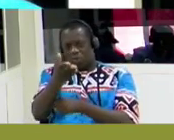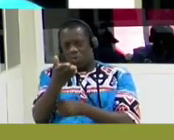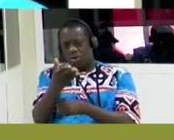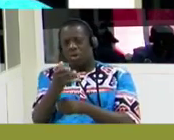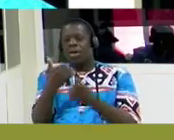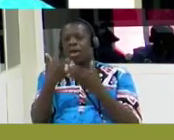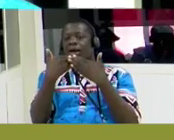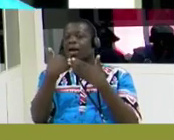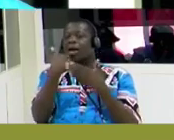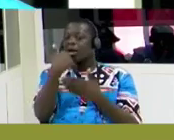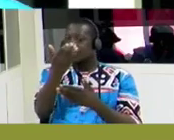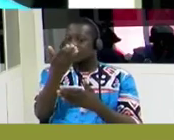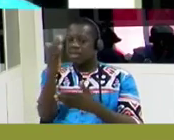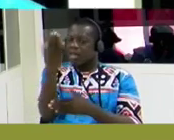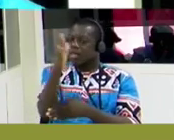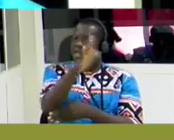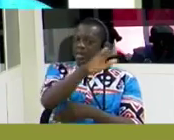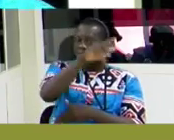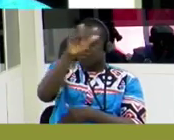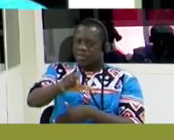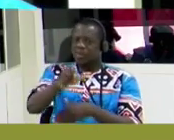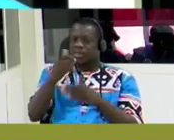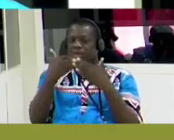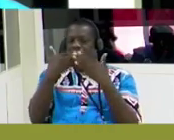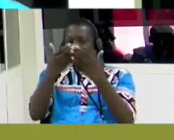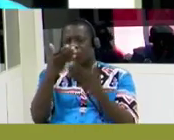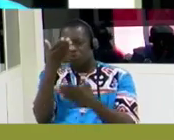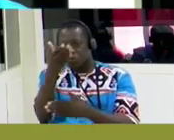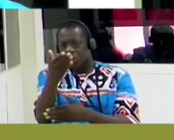you anything apart from do it?